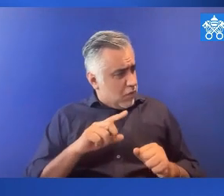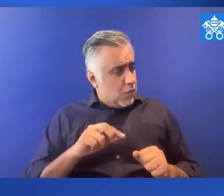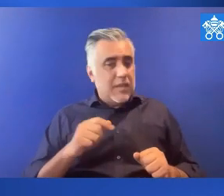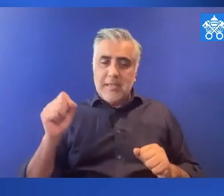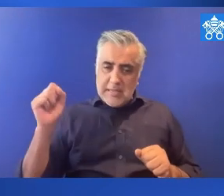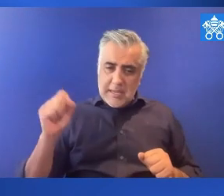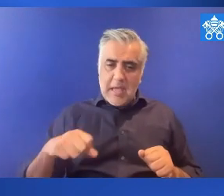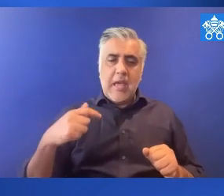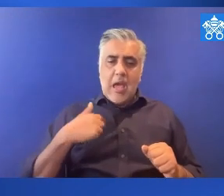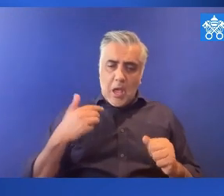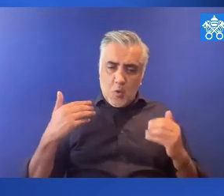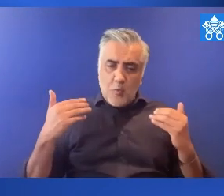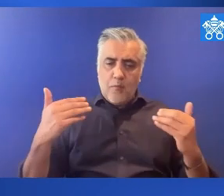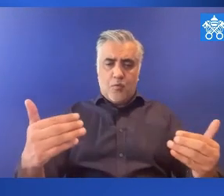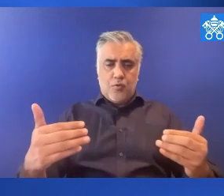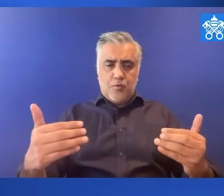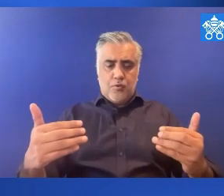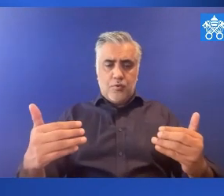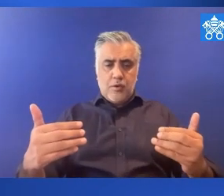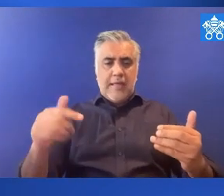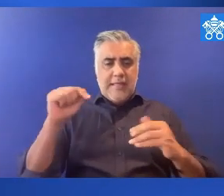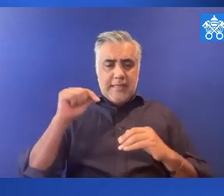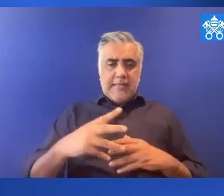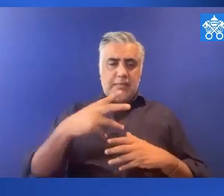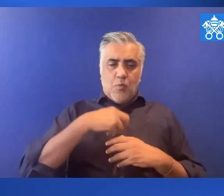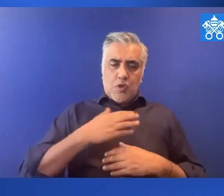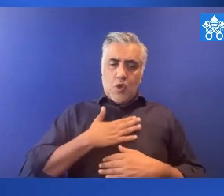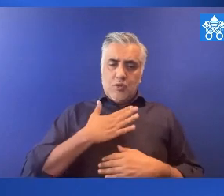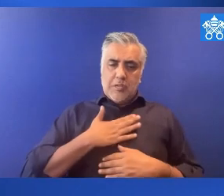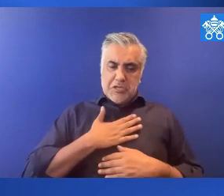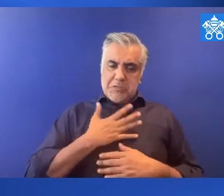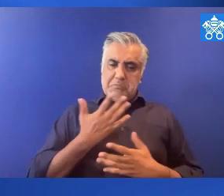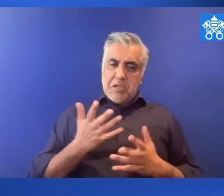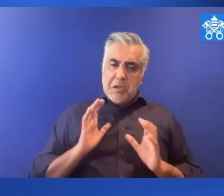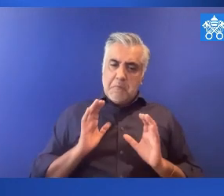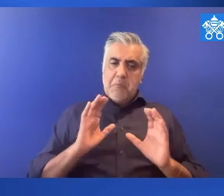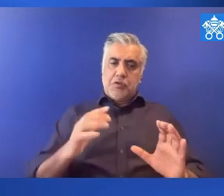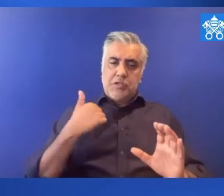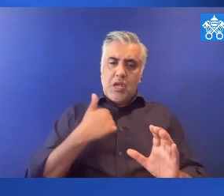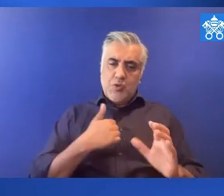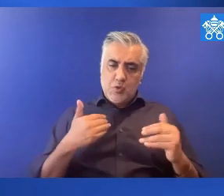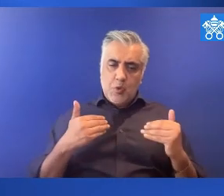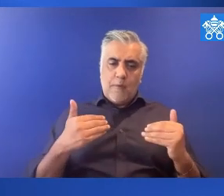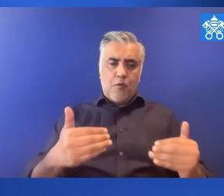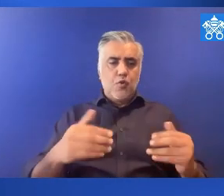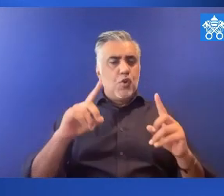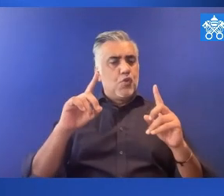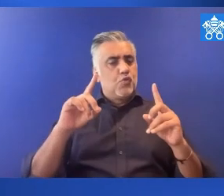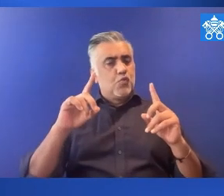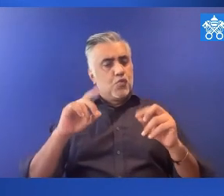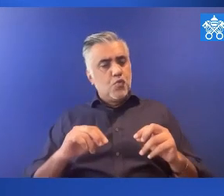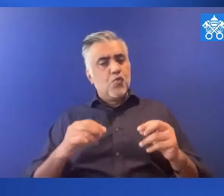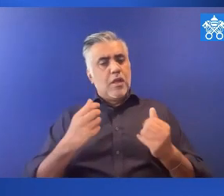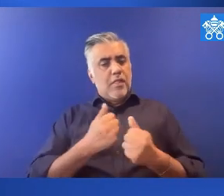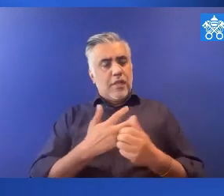do everything. Are you sure you can do this? Yes. I go straight. I go forward. This is what consolation does. It